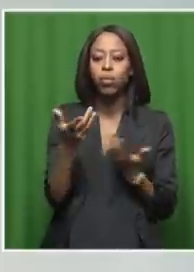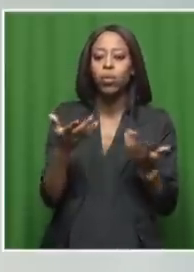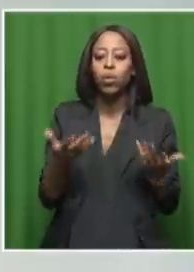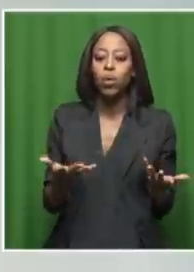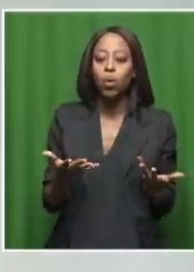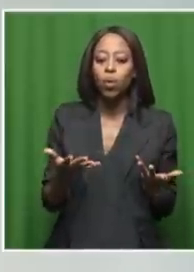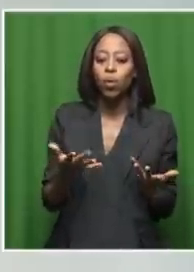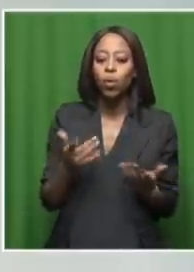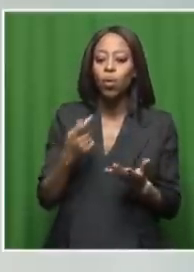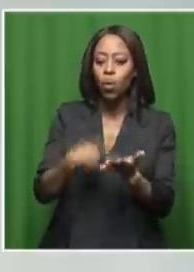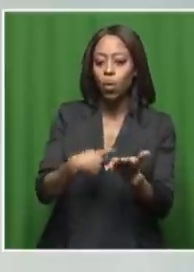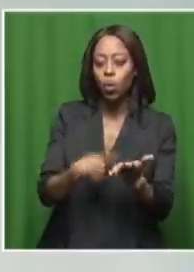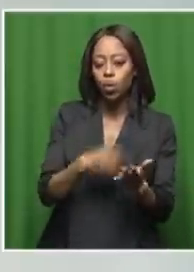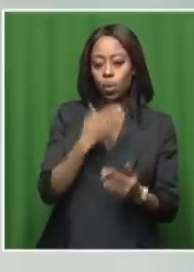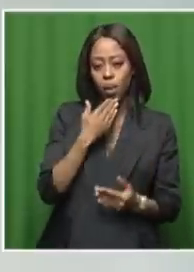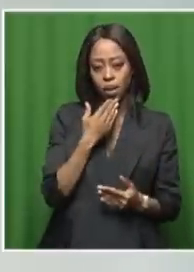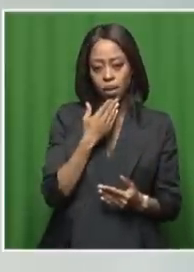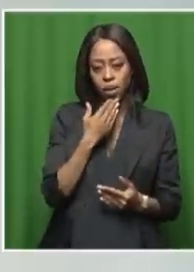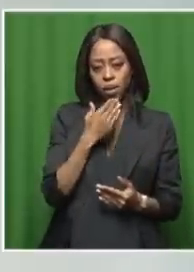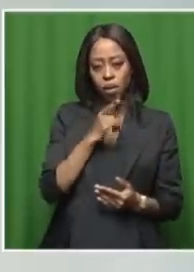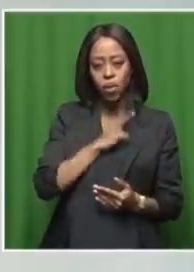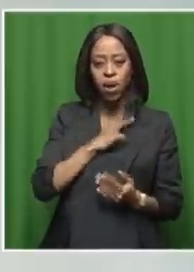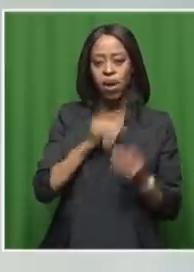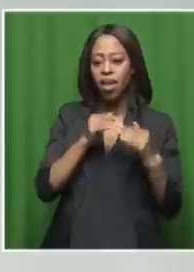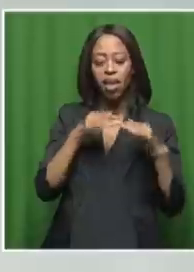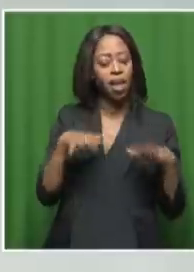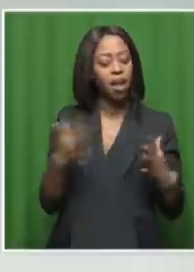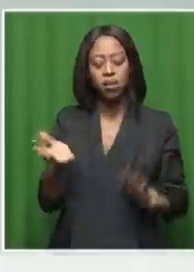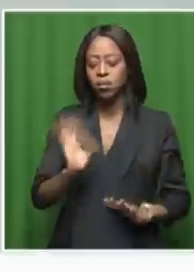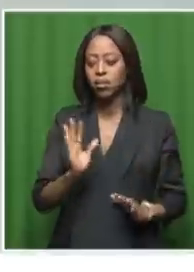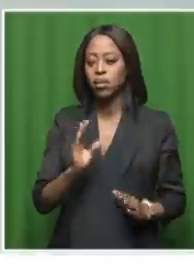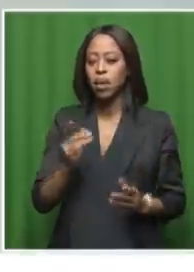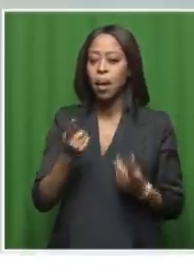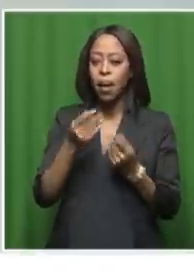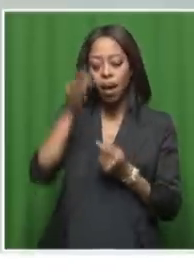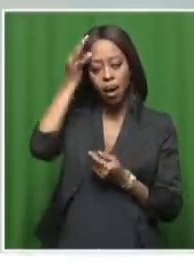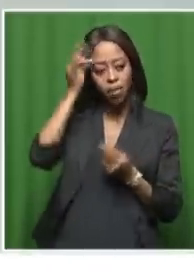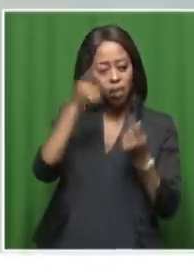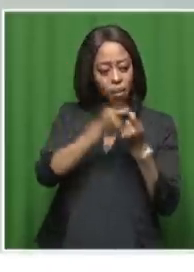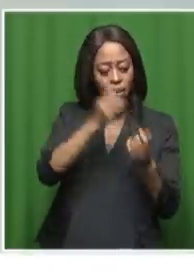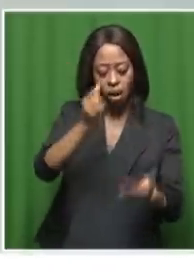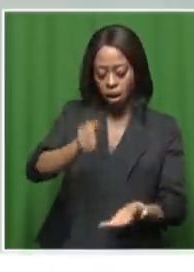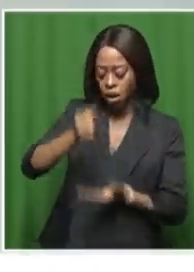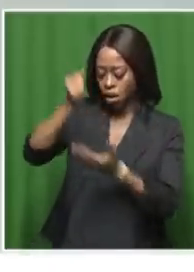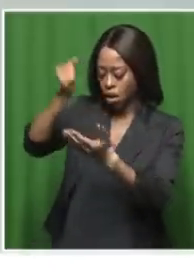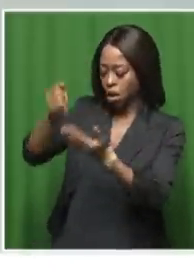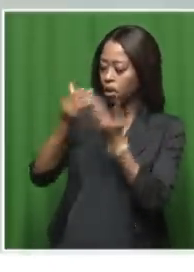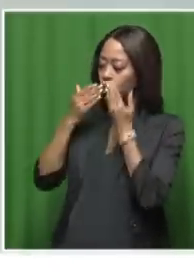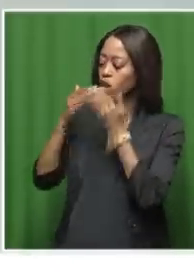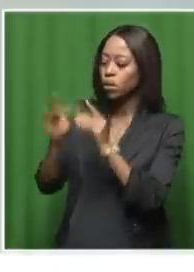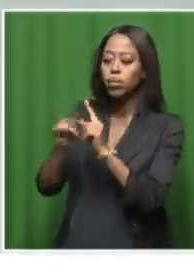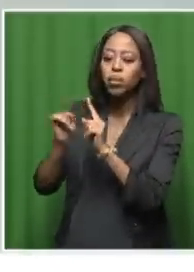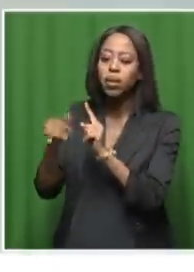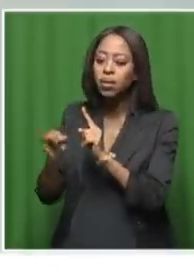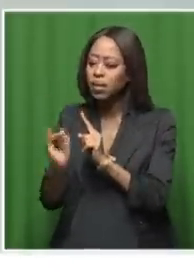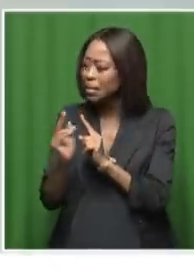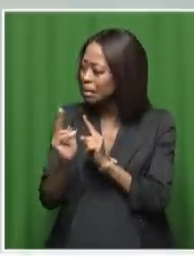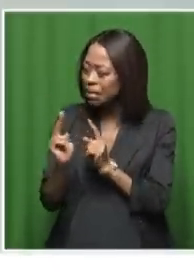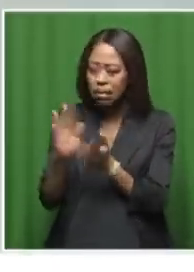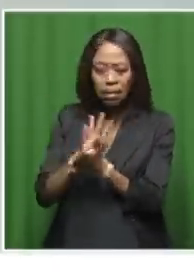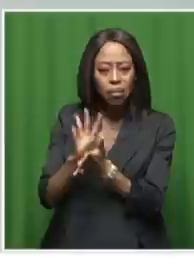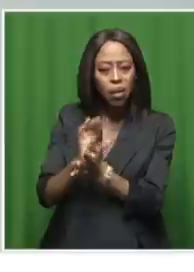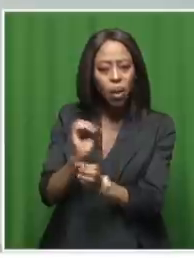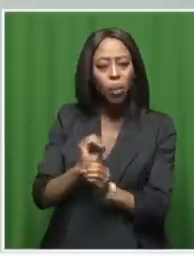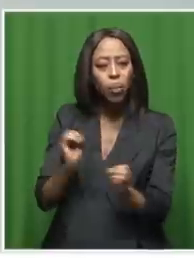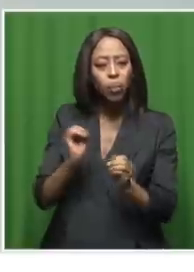with whoever you are indebted to, because we can't be reckless and give you government's money or taxpayers' money whilst you are not appreciative